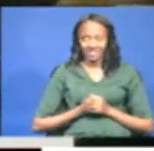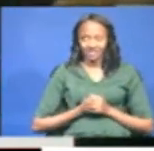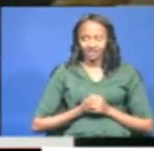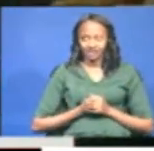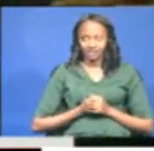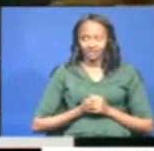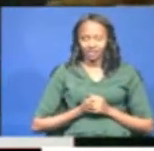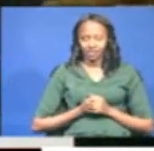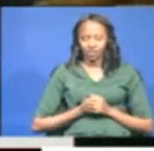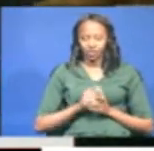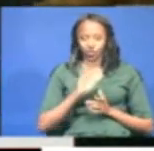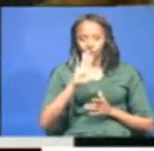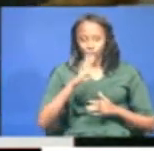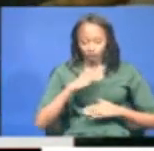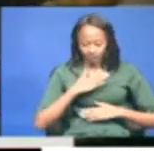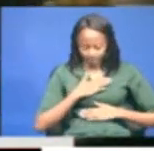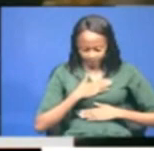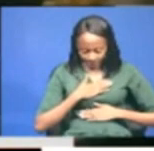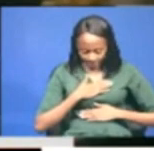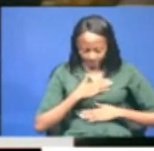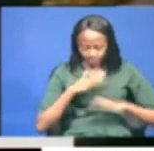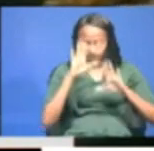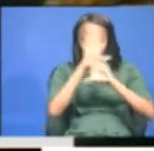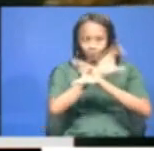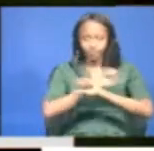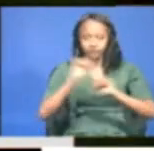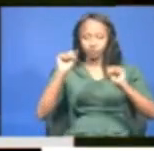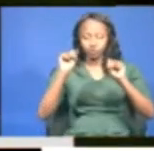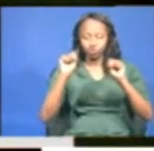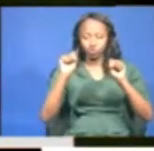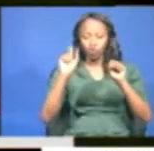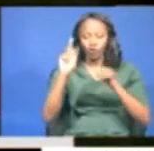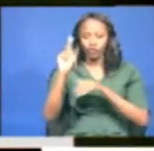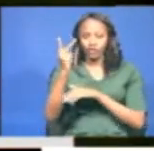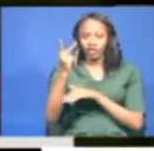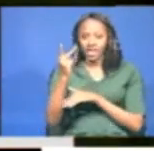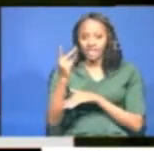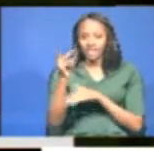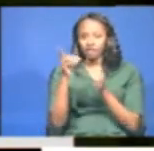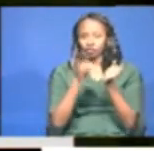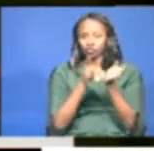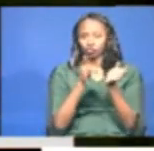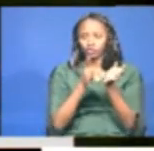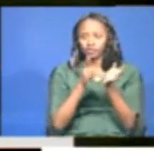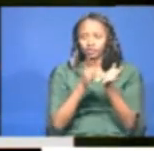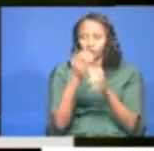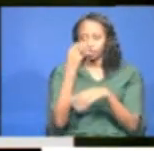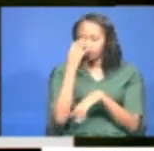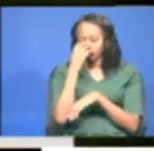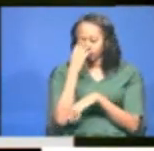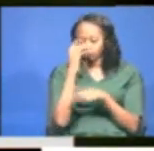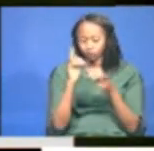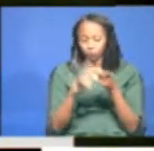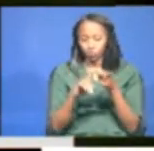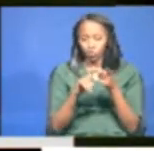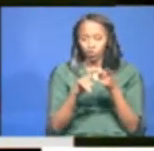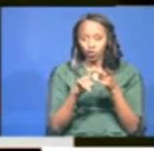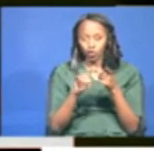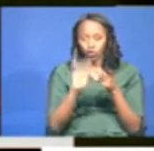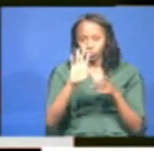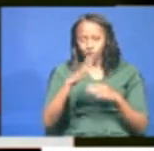Your Excellency, the President of the Republic of Kenya, Dr. William Ruto. Your Excellency, the First Lady, Mama